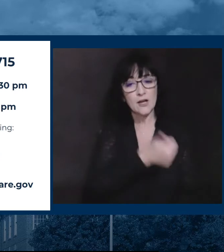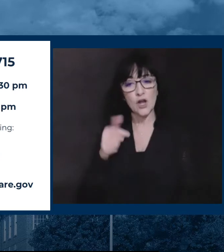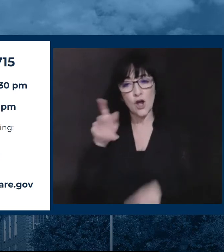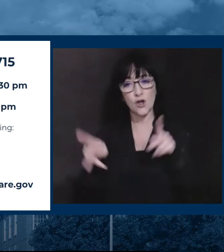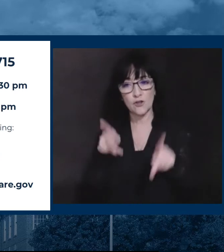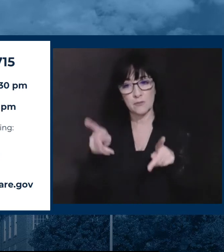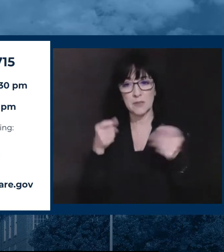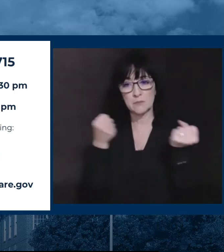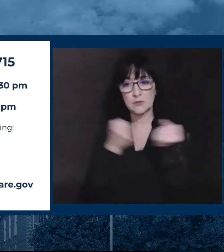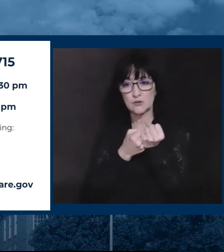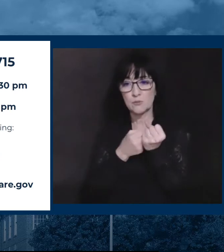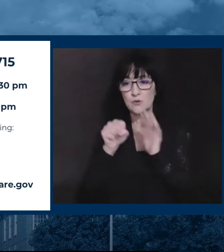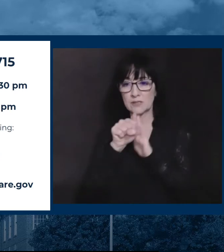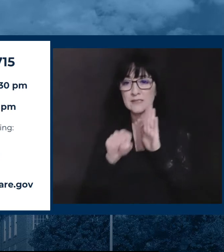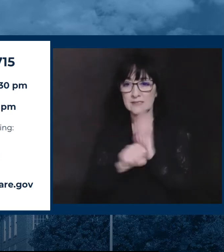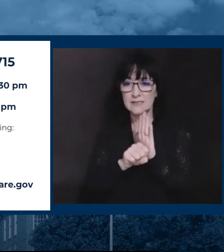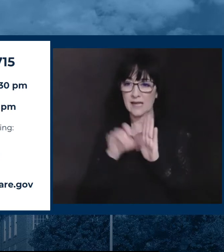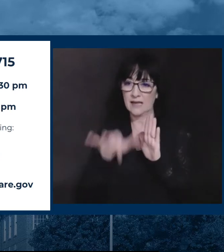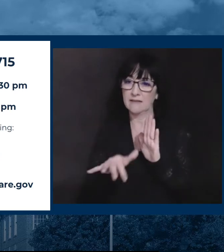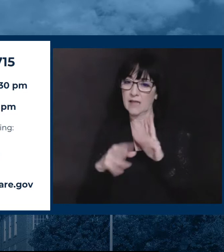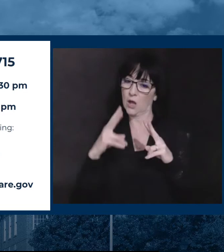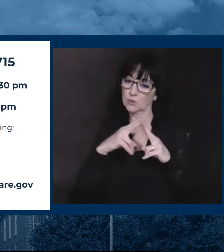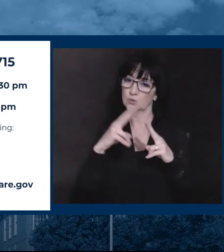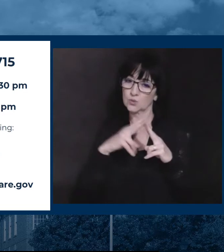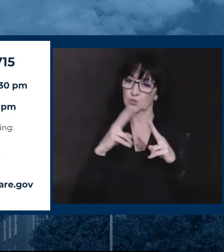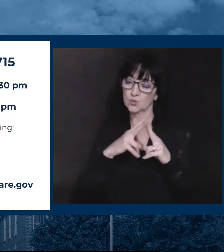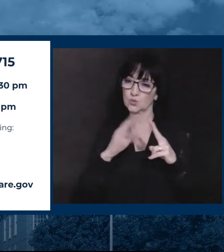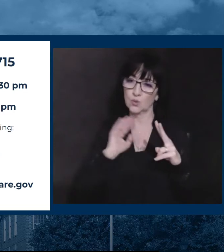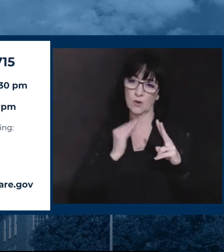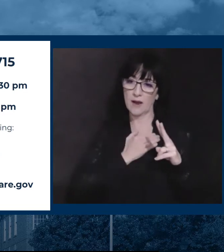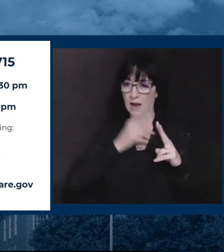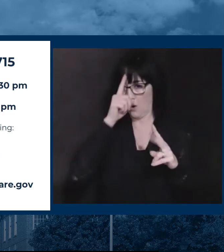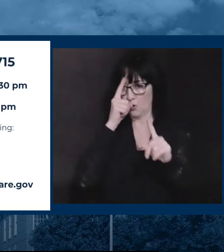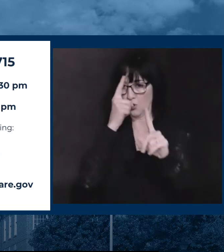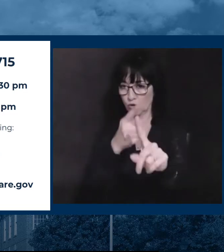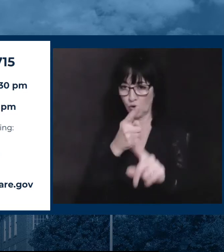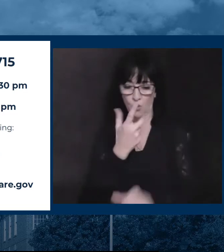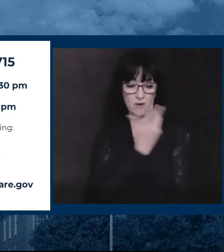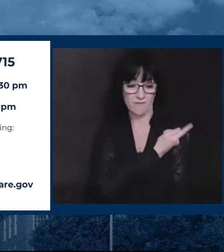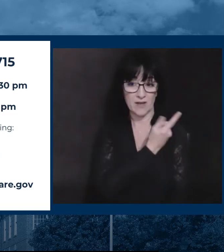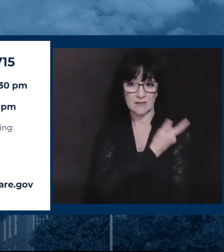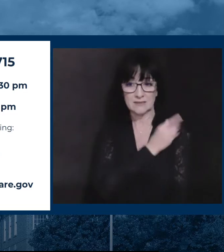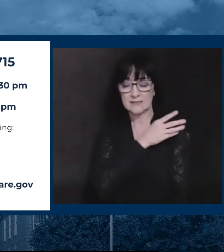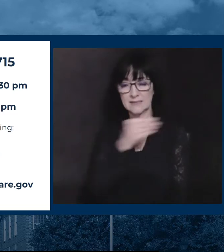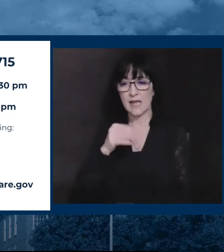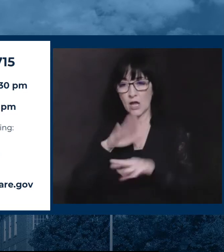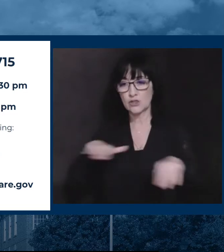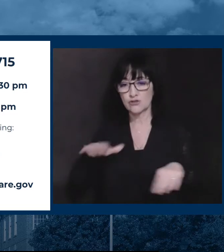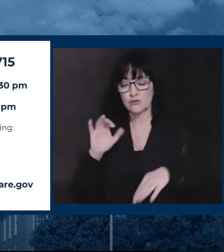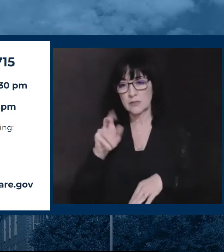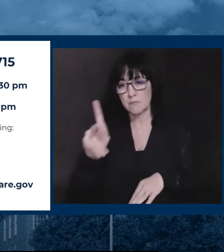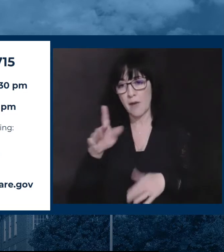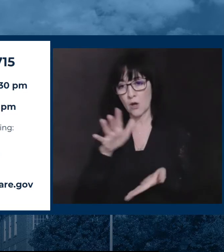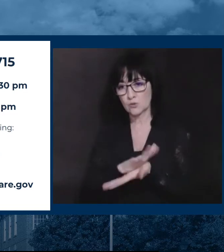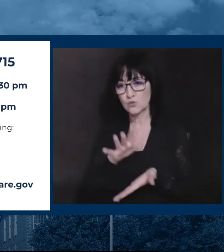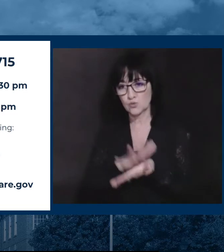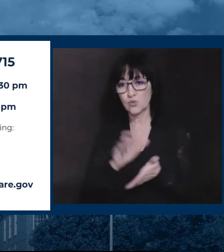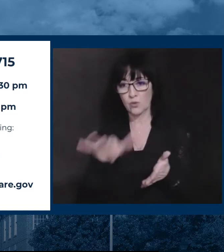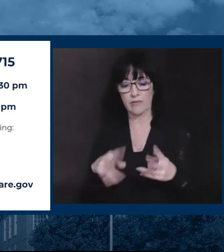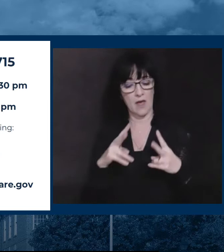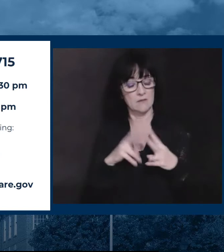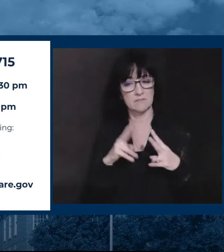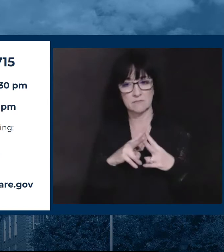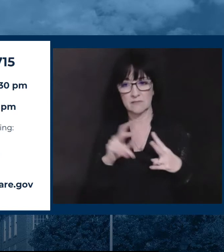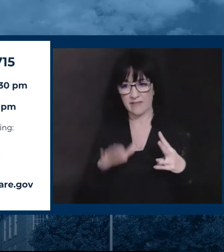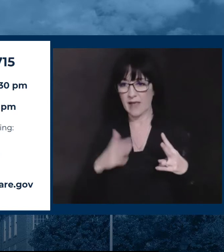these 2 objectives that we have, vaccinations and getting children back in school, that's the role I'm going to take early this year. That's